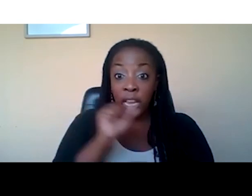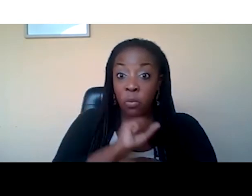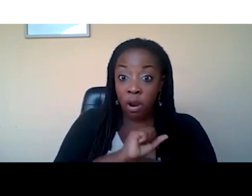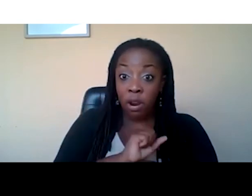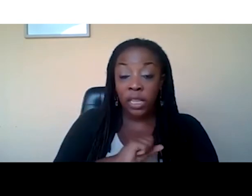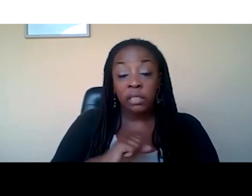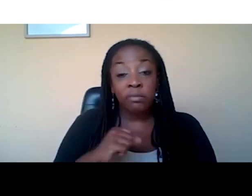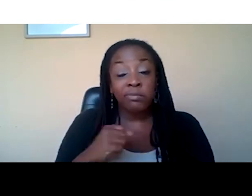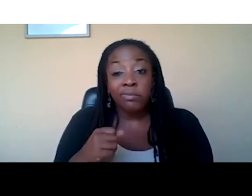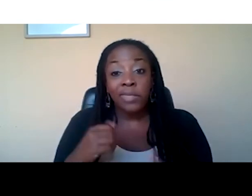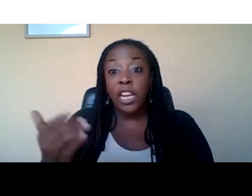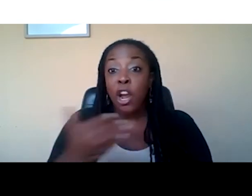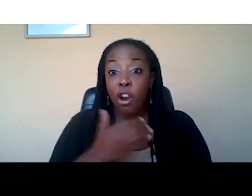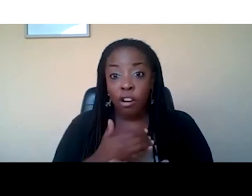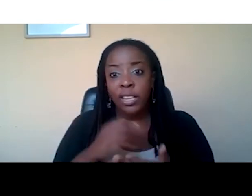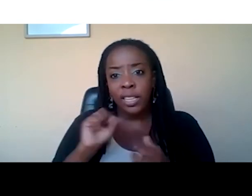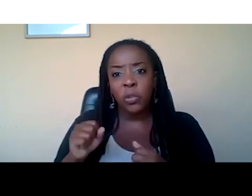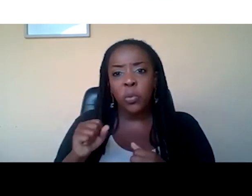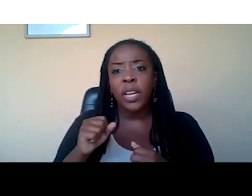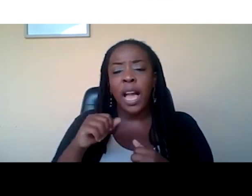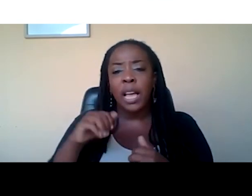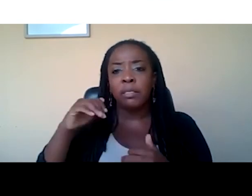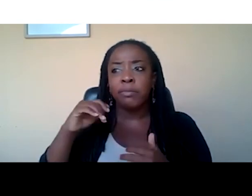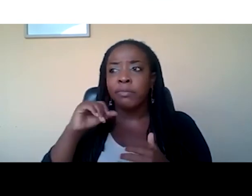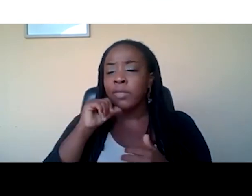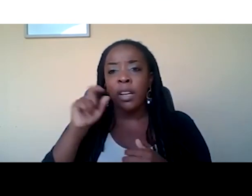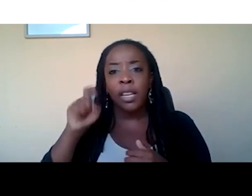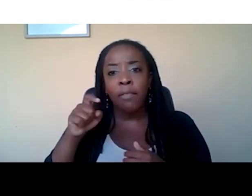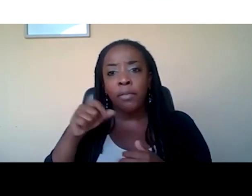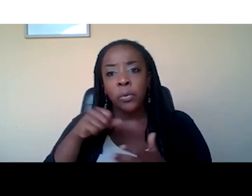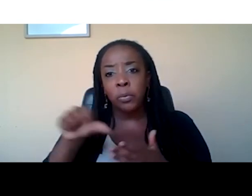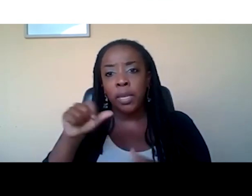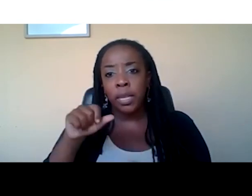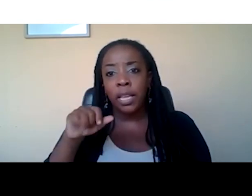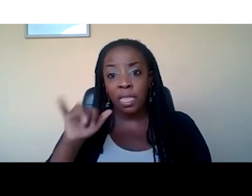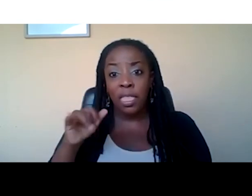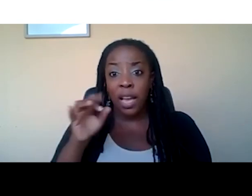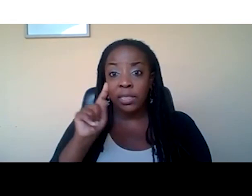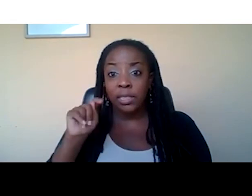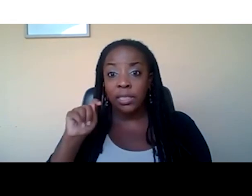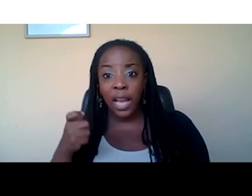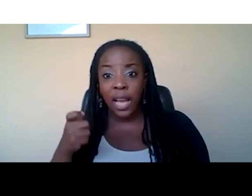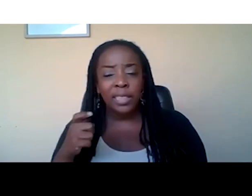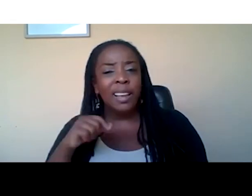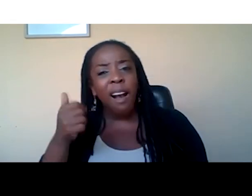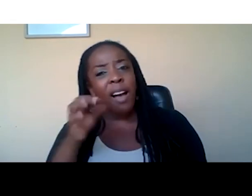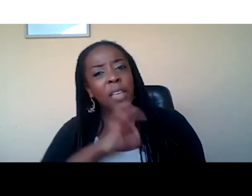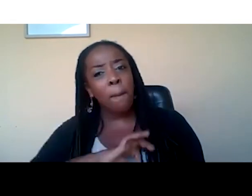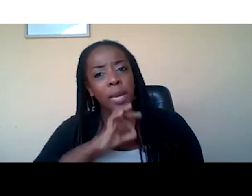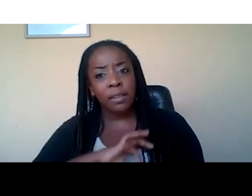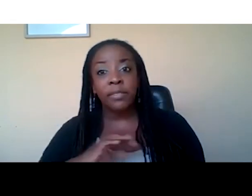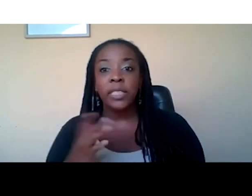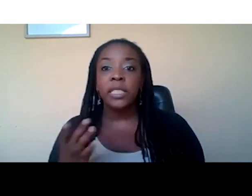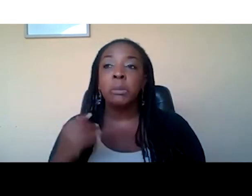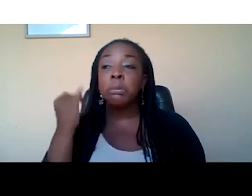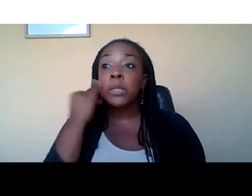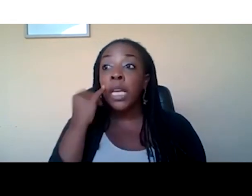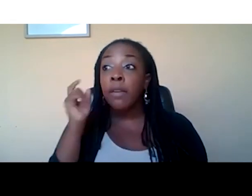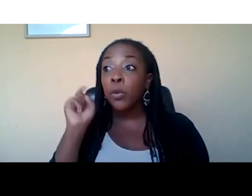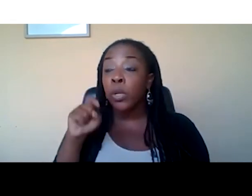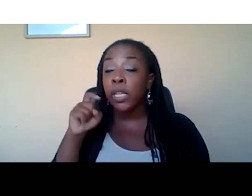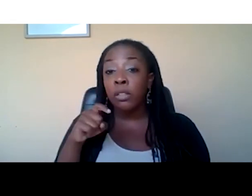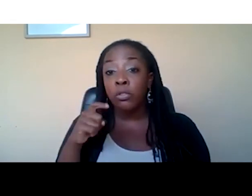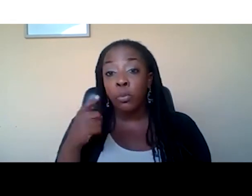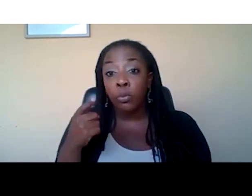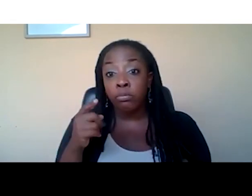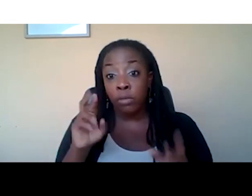is one other benefit. And of course, there are other benefits if they need to report discrimination, it would